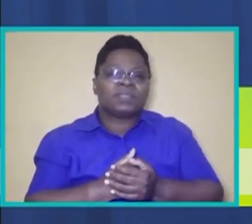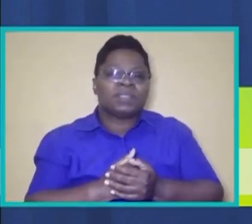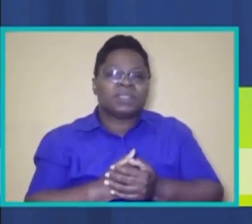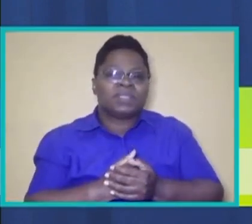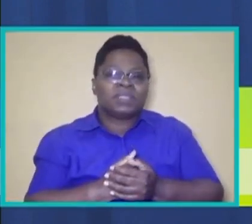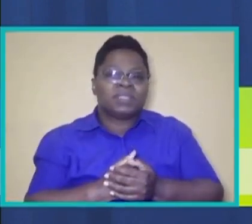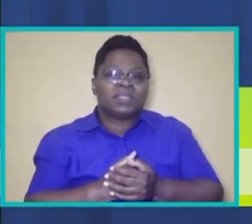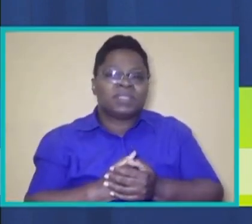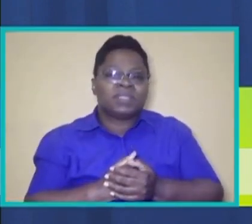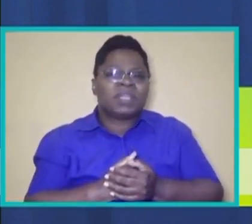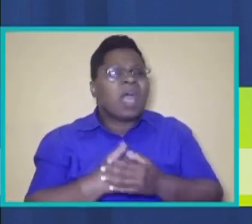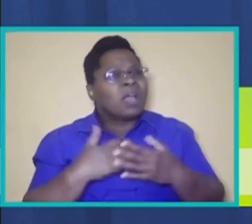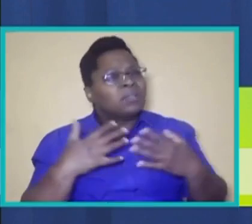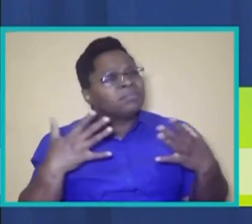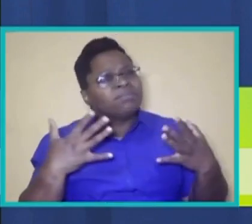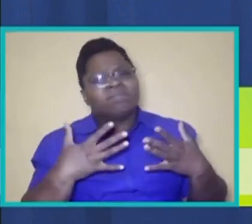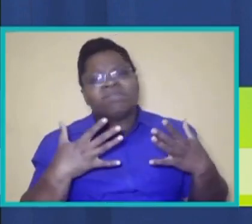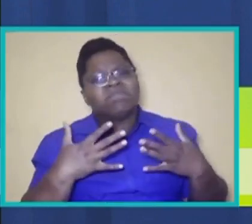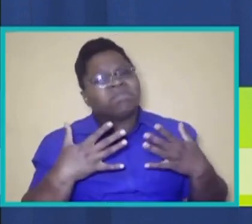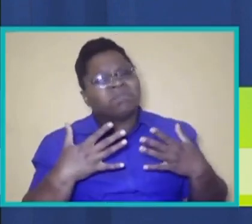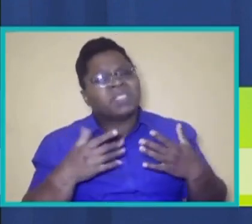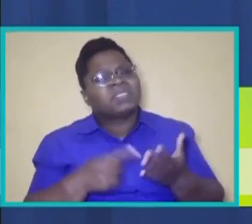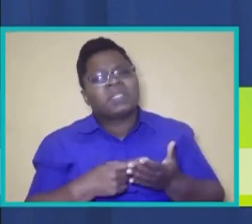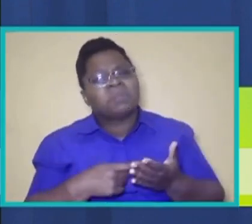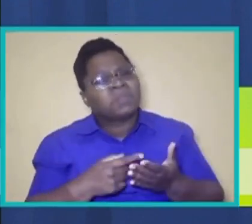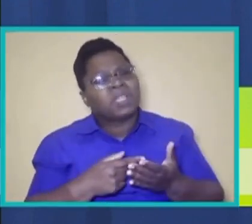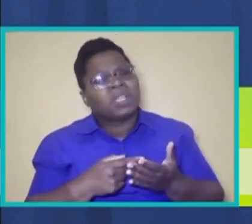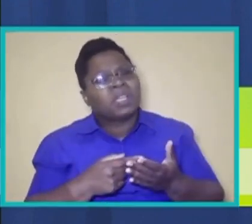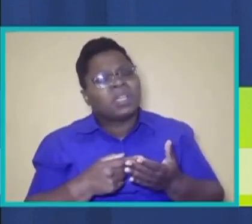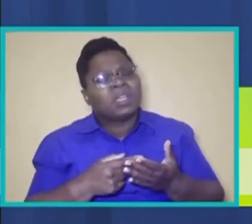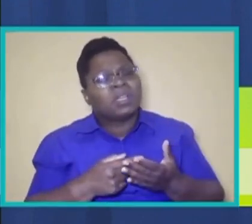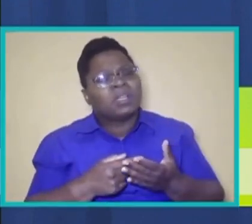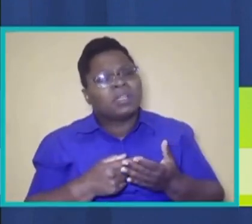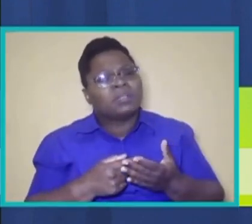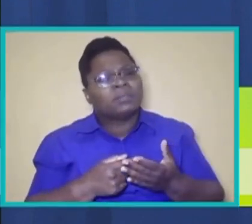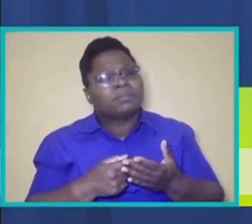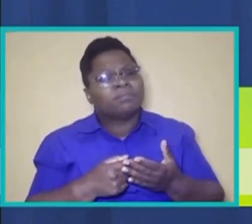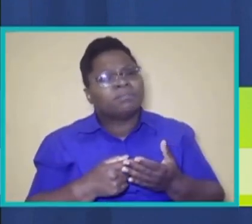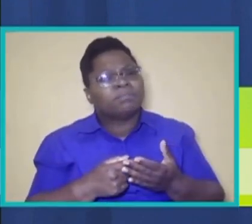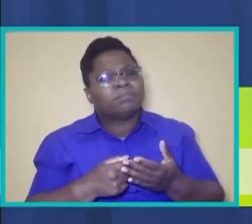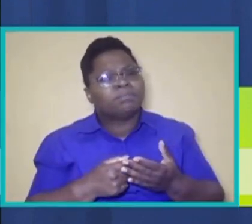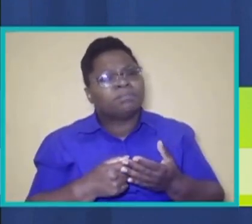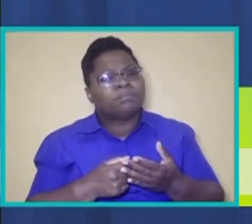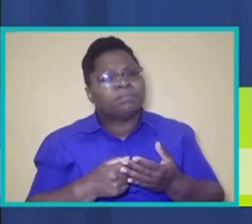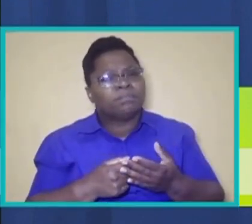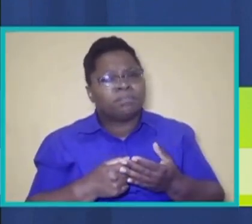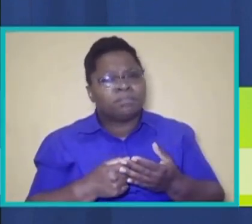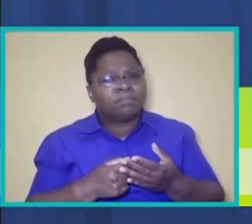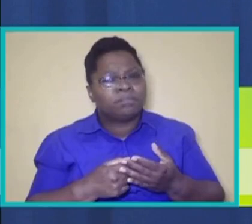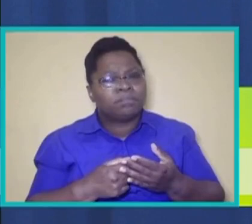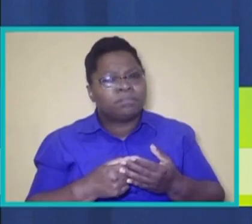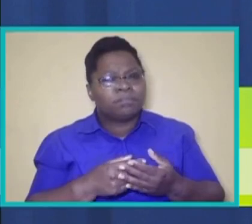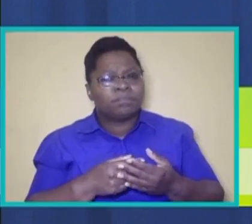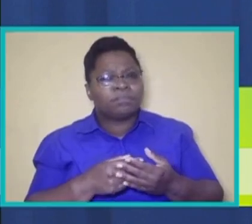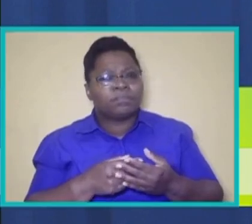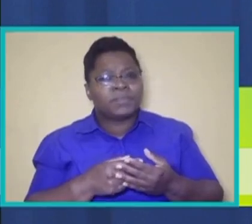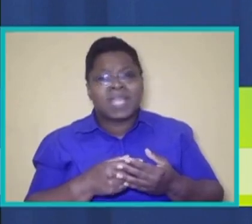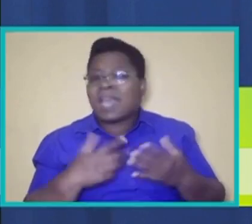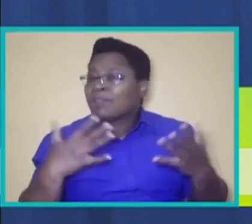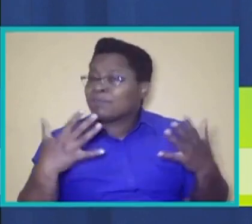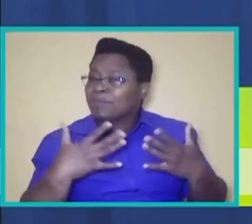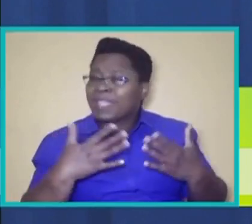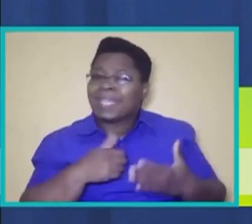attitude of the whole education system towards students who don't have an